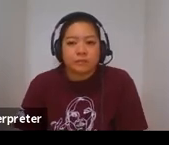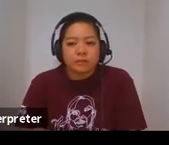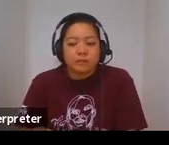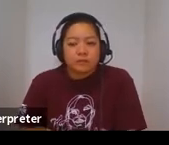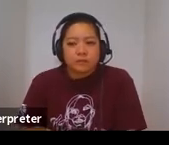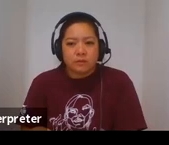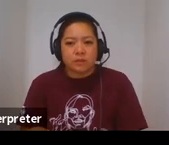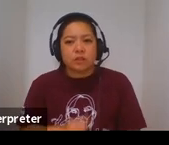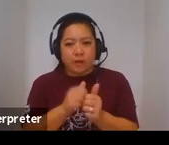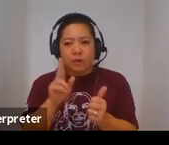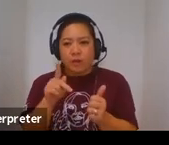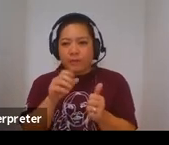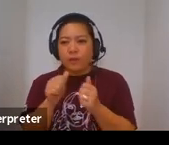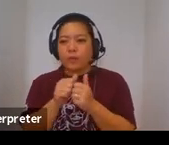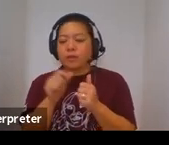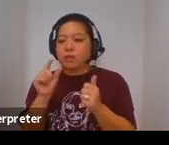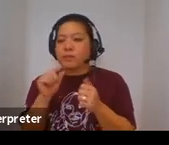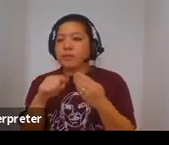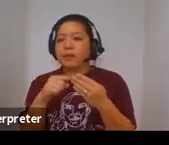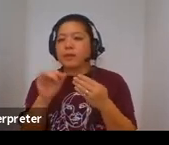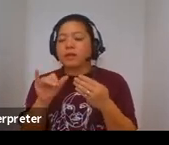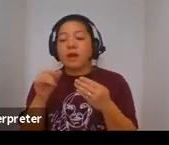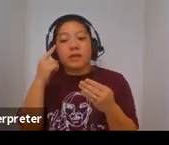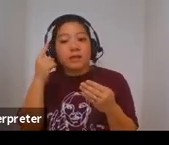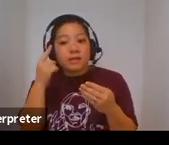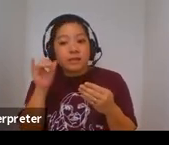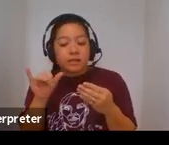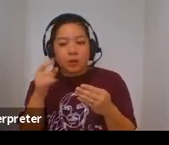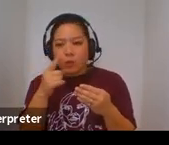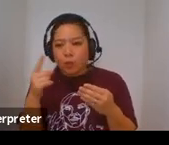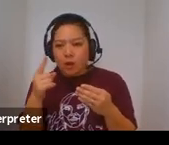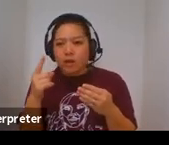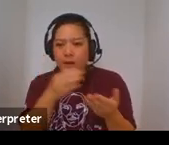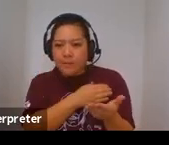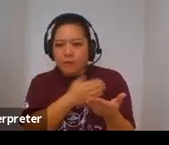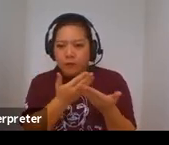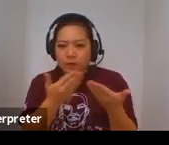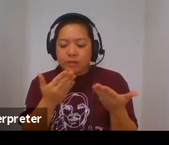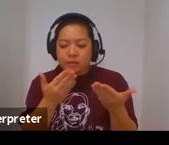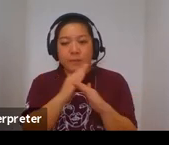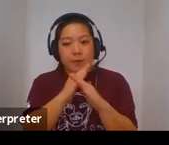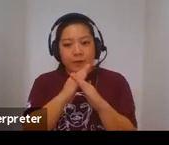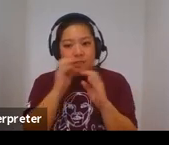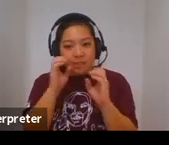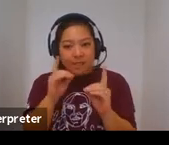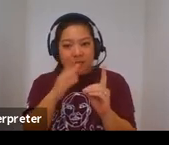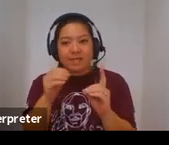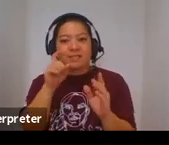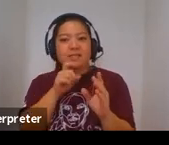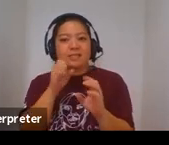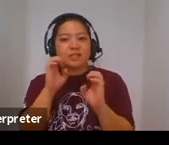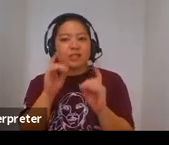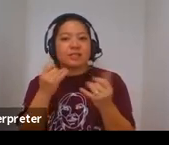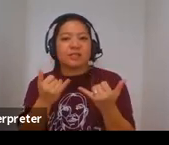To follow up on that a little bit more is, I think one of the powerful things in prevention education and sex